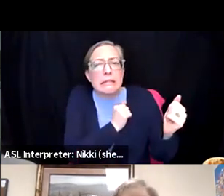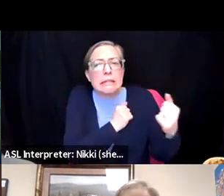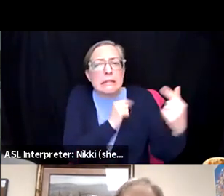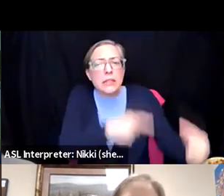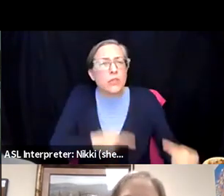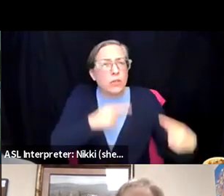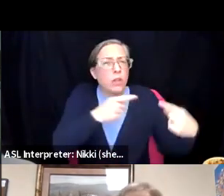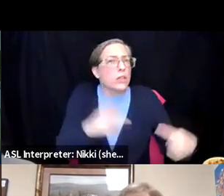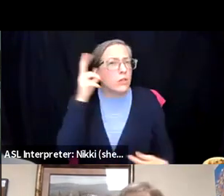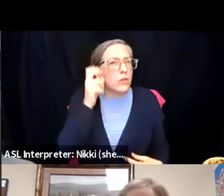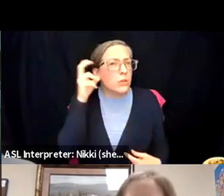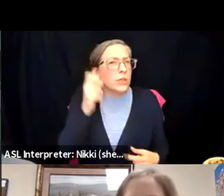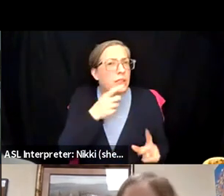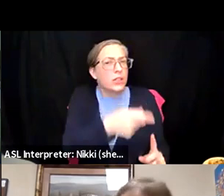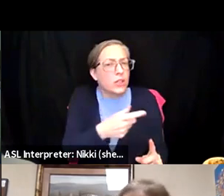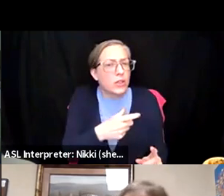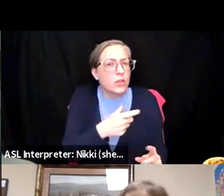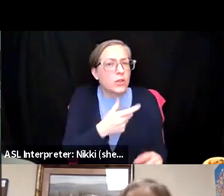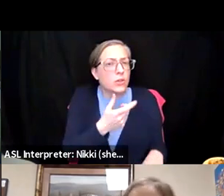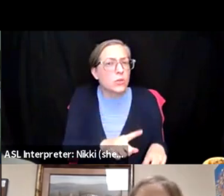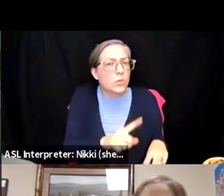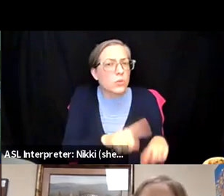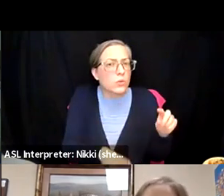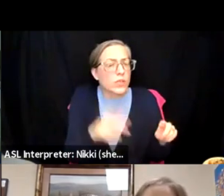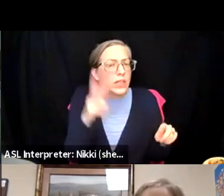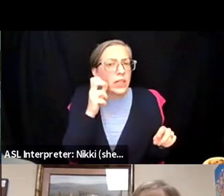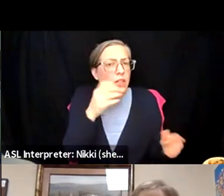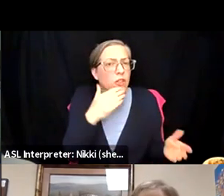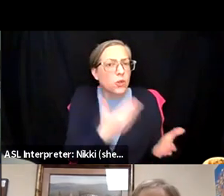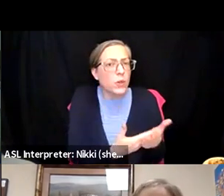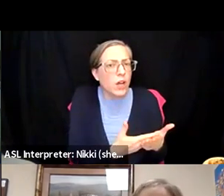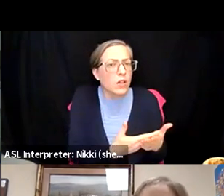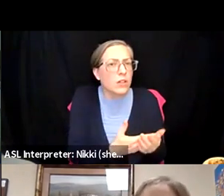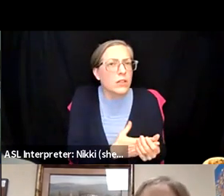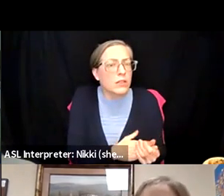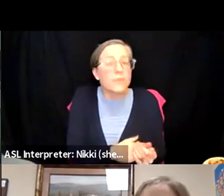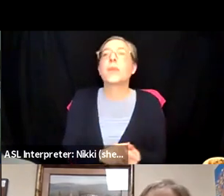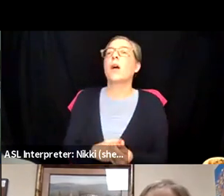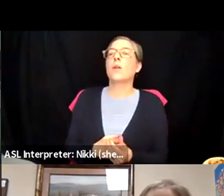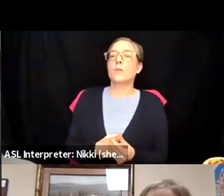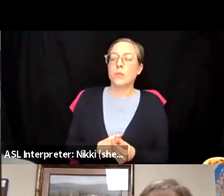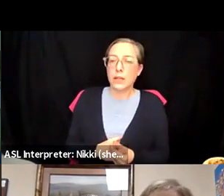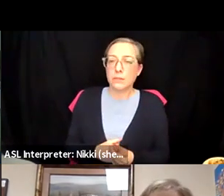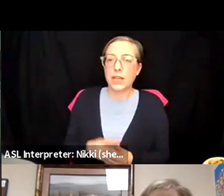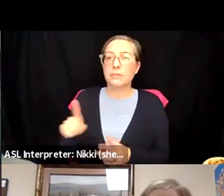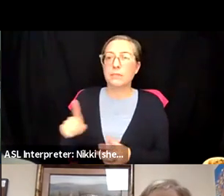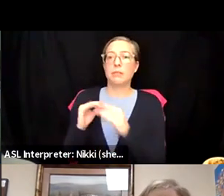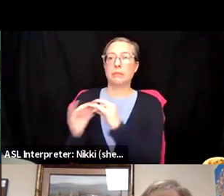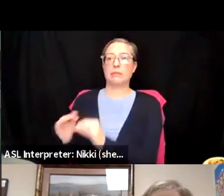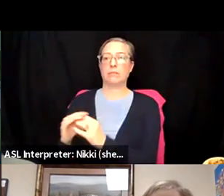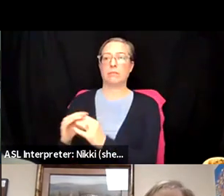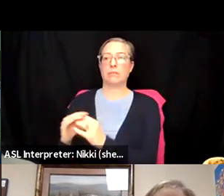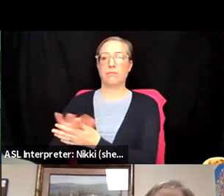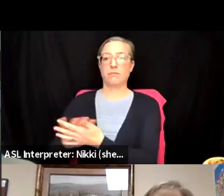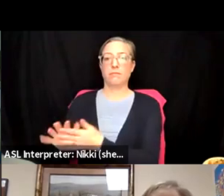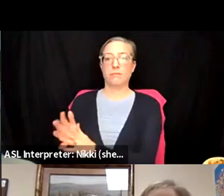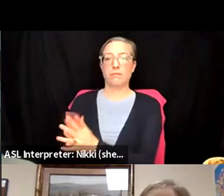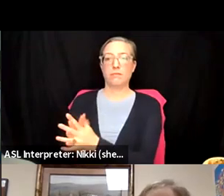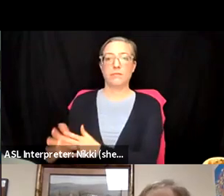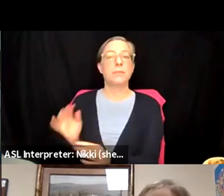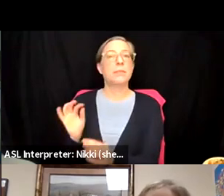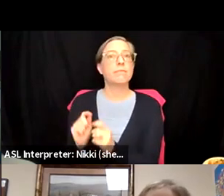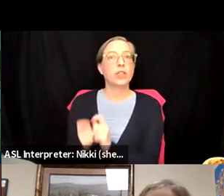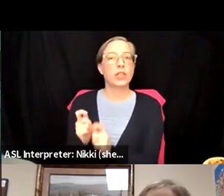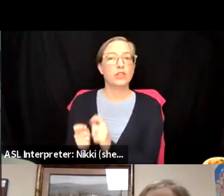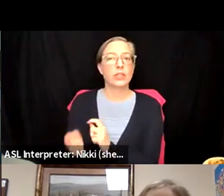you. Could you get closer to the mic, please? Let me just change this here.